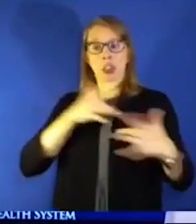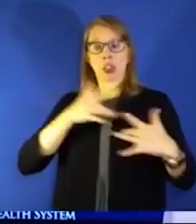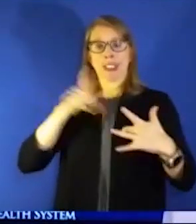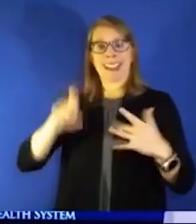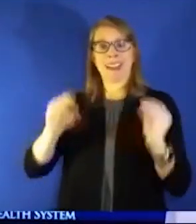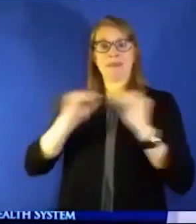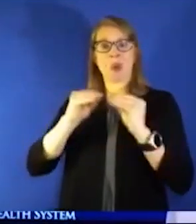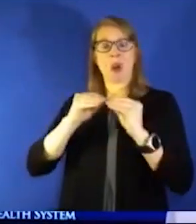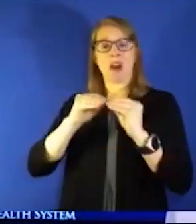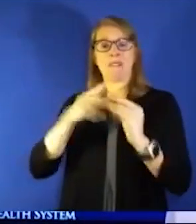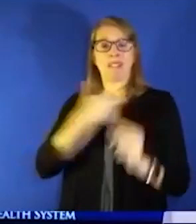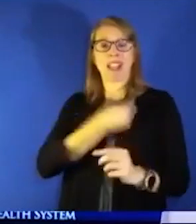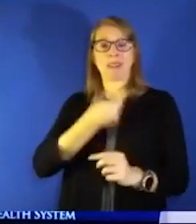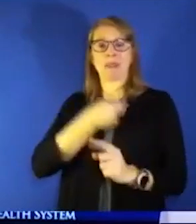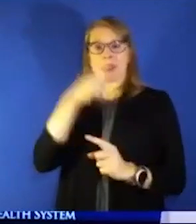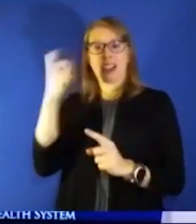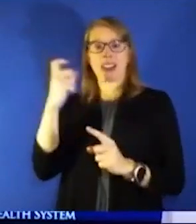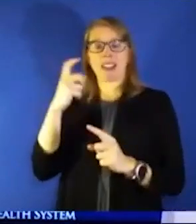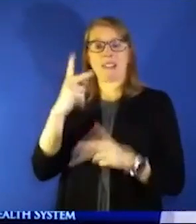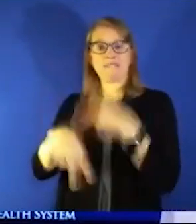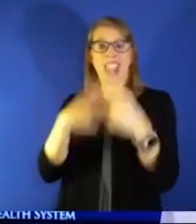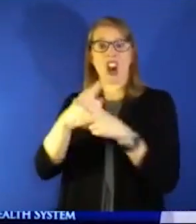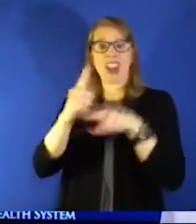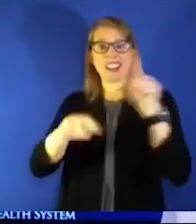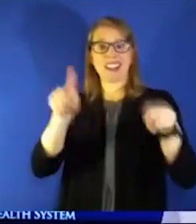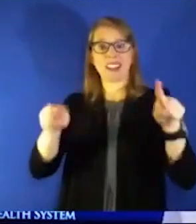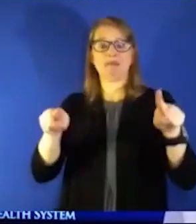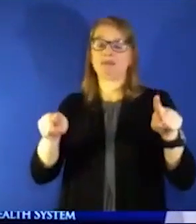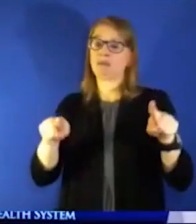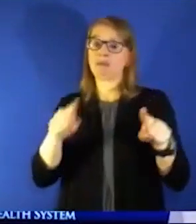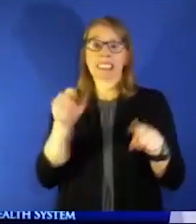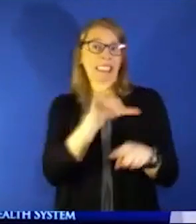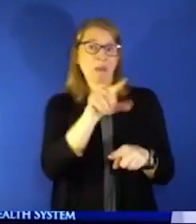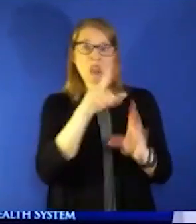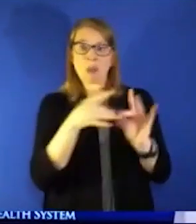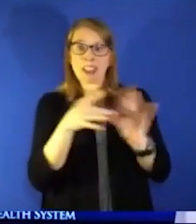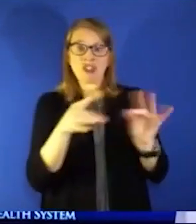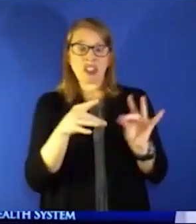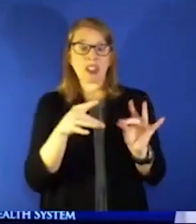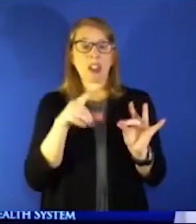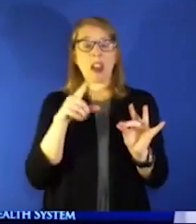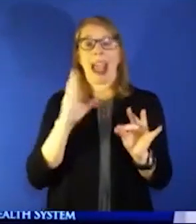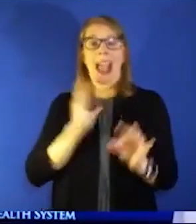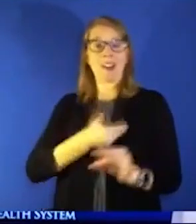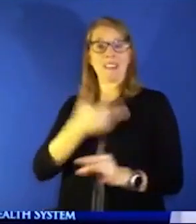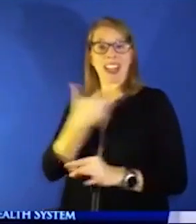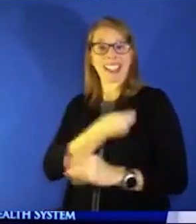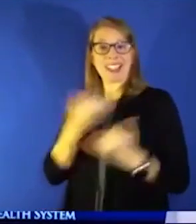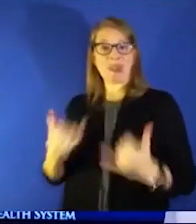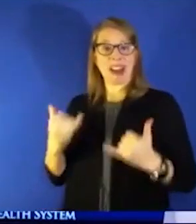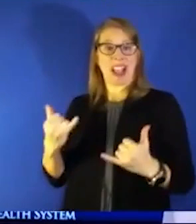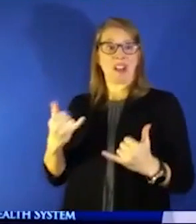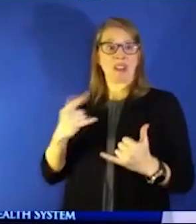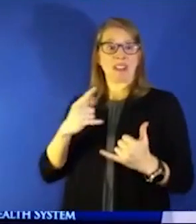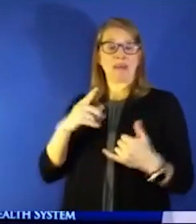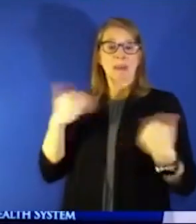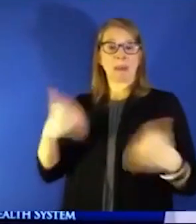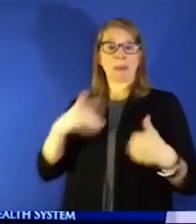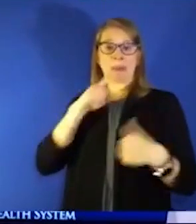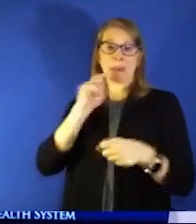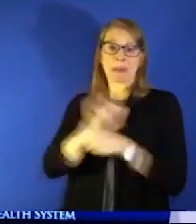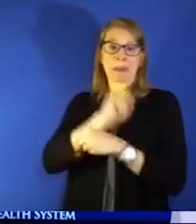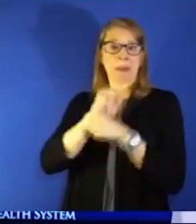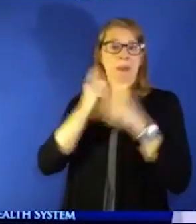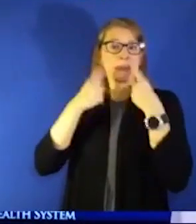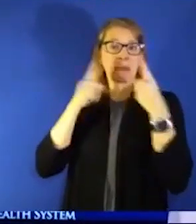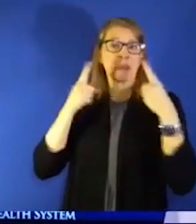of the variants? But just as you said, Kevin, our vaccines that we have now are extremely efficient at protecting